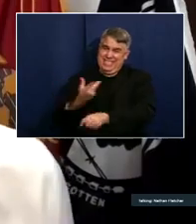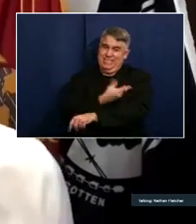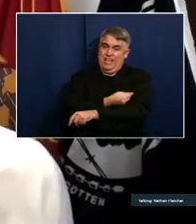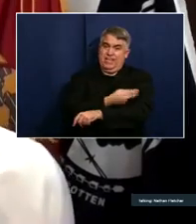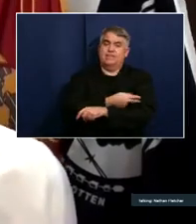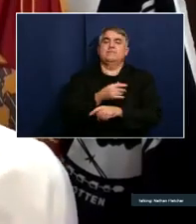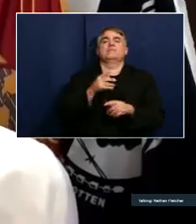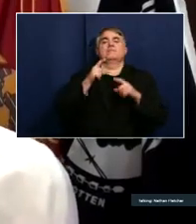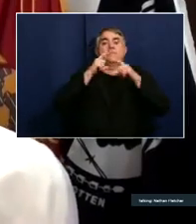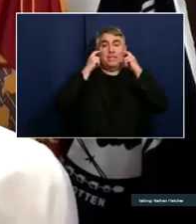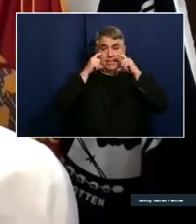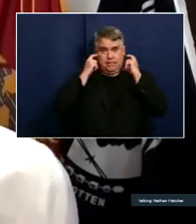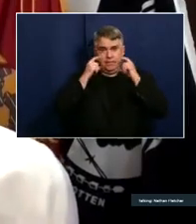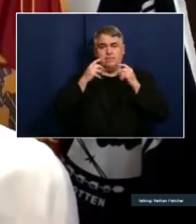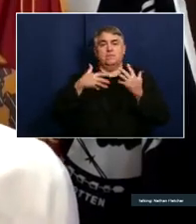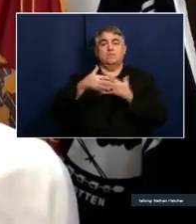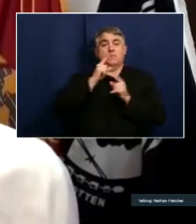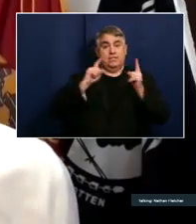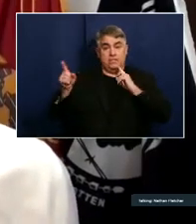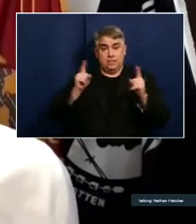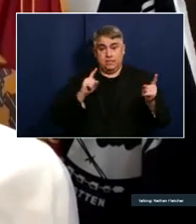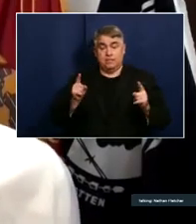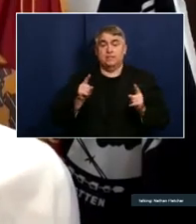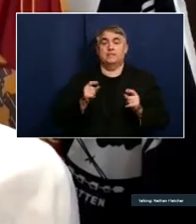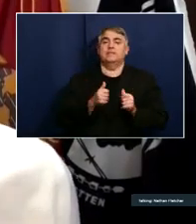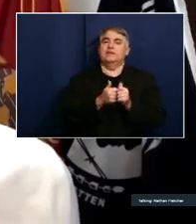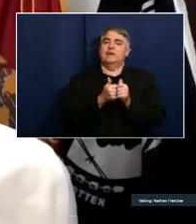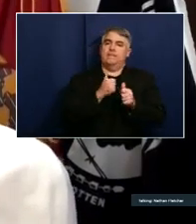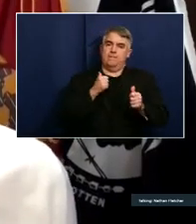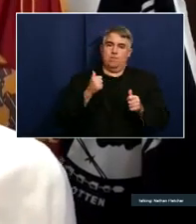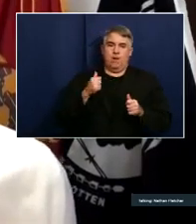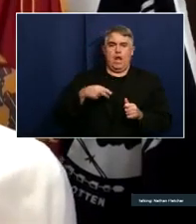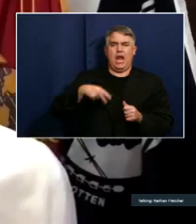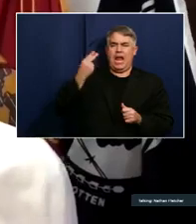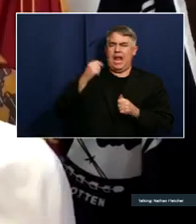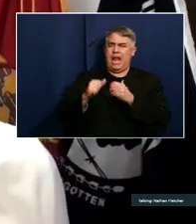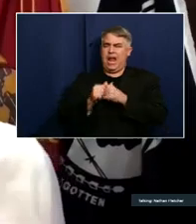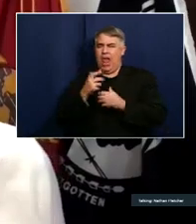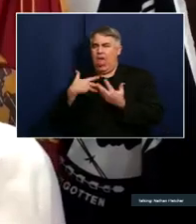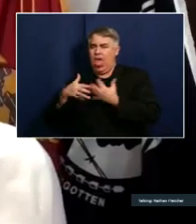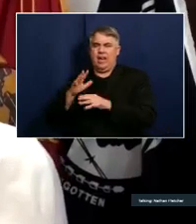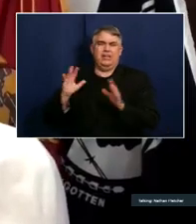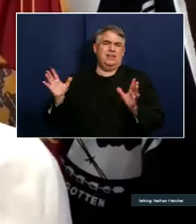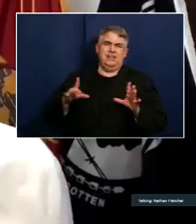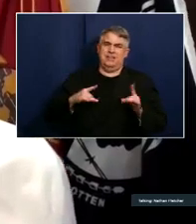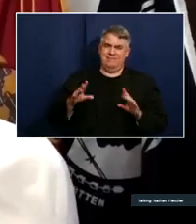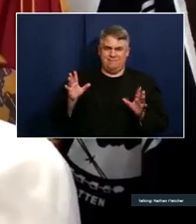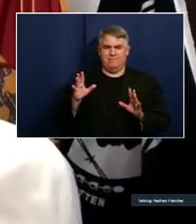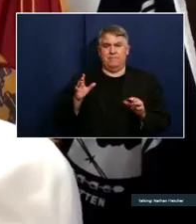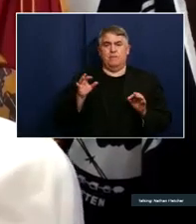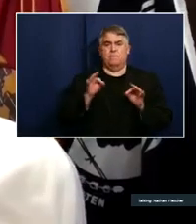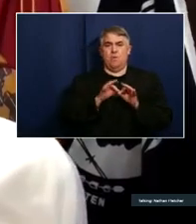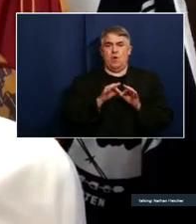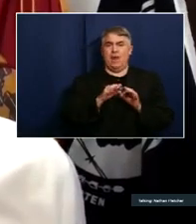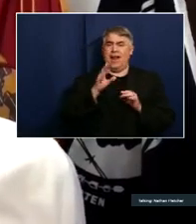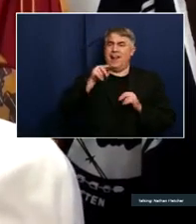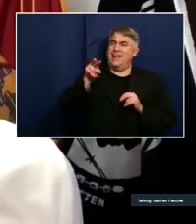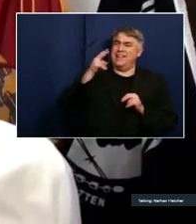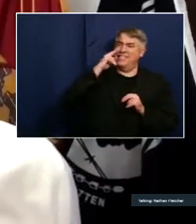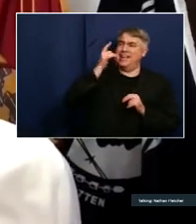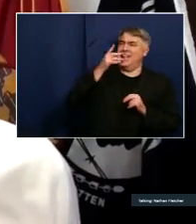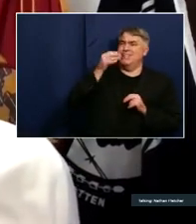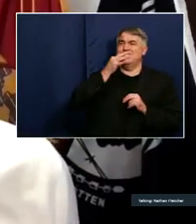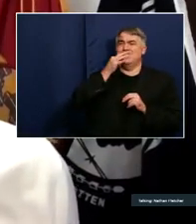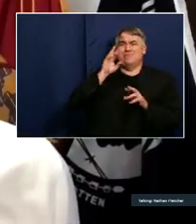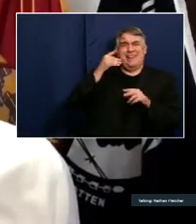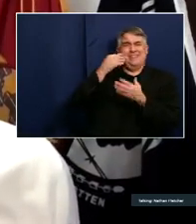avoid those high risk settings. There is a light on the horizon. We feel like we're headed in the right direction, but we still got a little bit of work